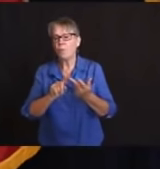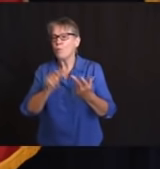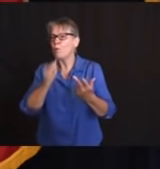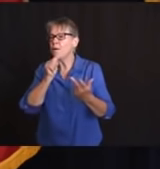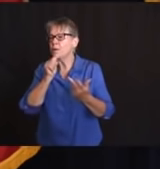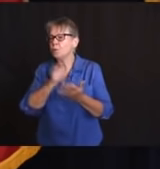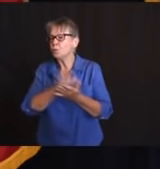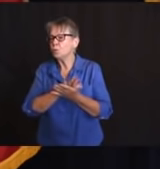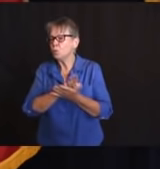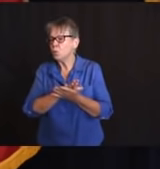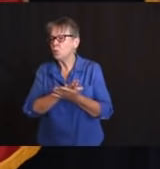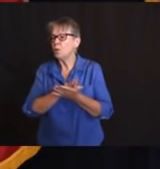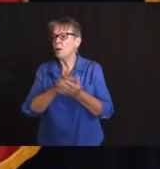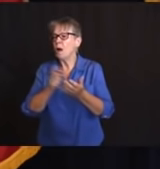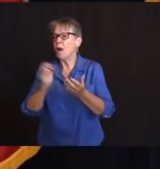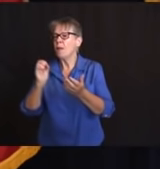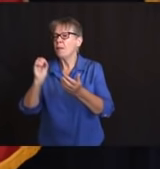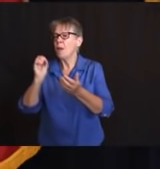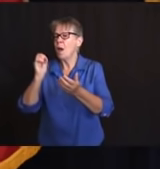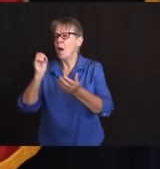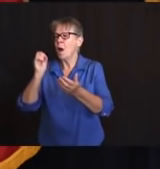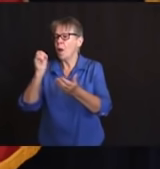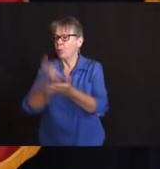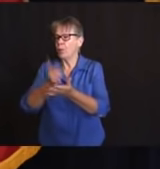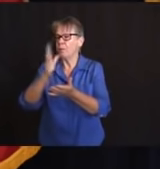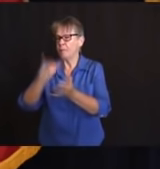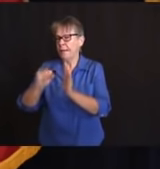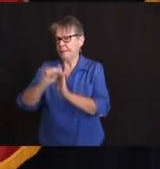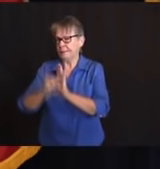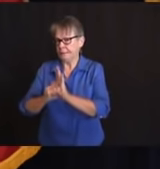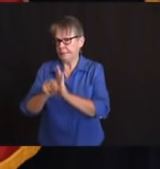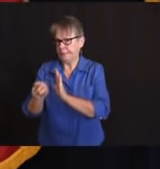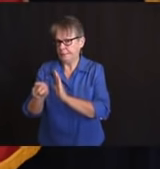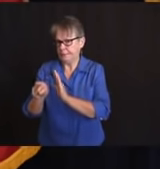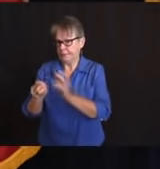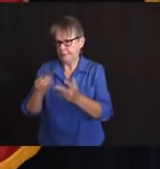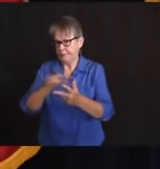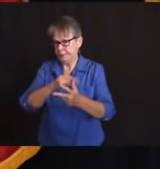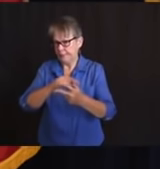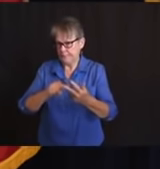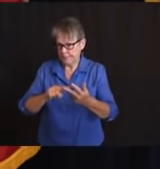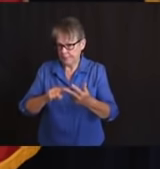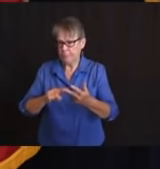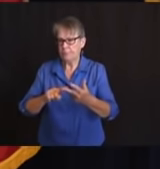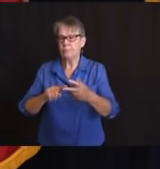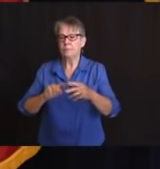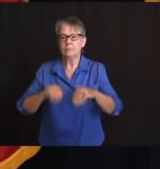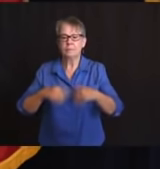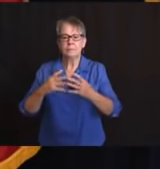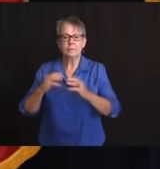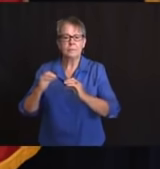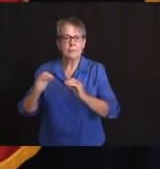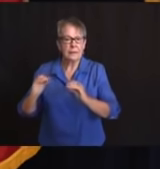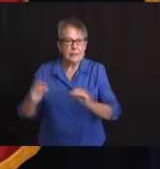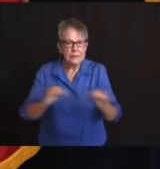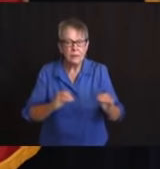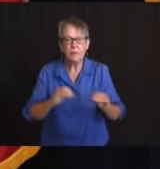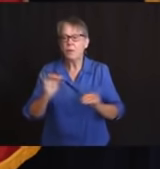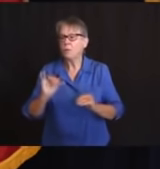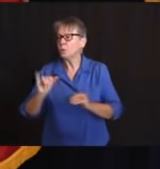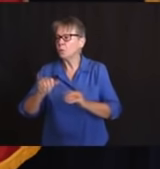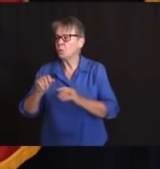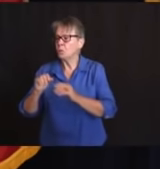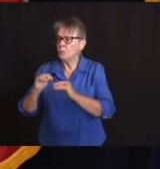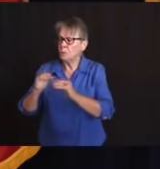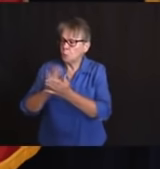that serve special needs students. They're public school students, so they're approved by the state. They also have to have a plan that's submitted to us.